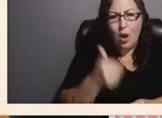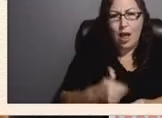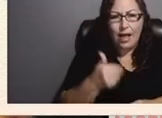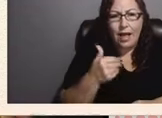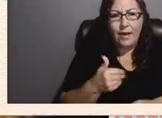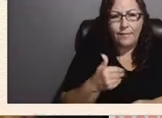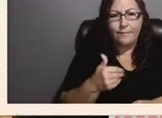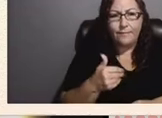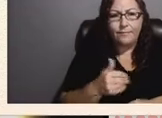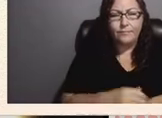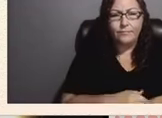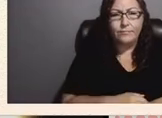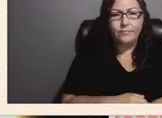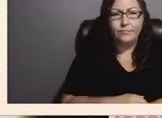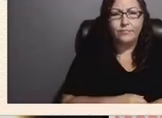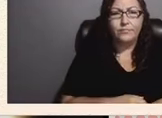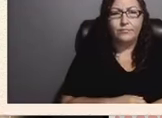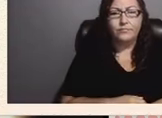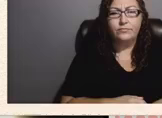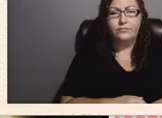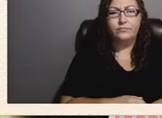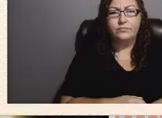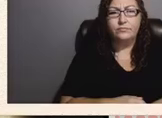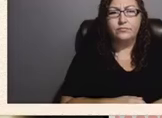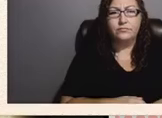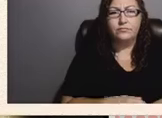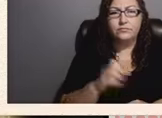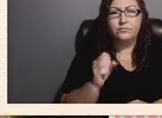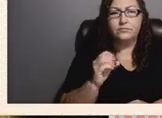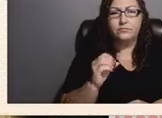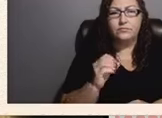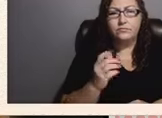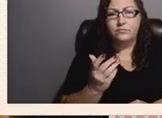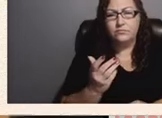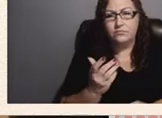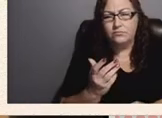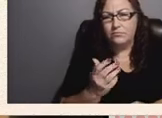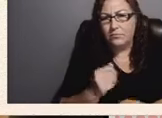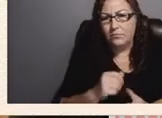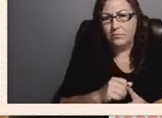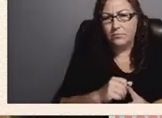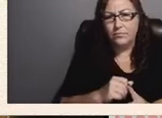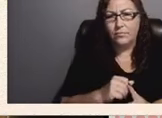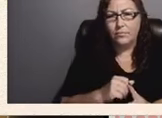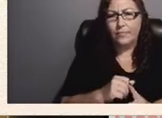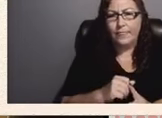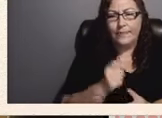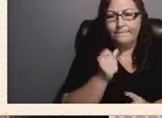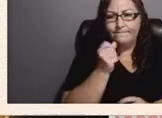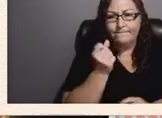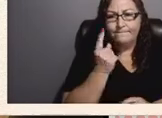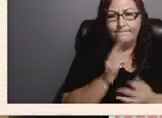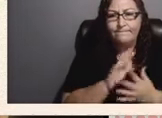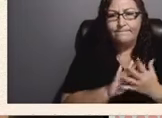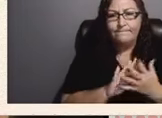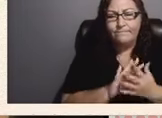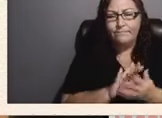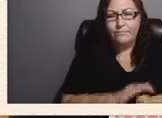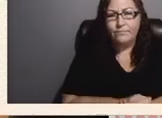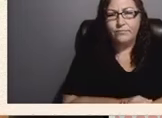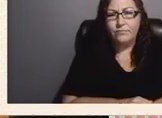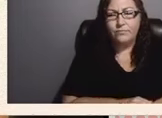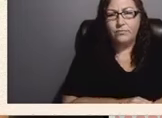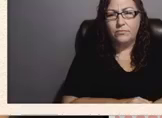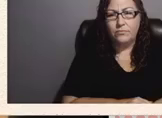up. Mhm. So I go talk to the parents. What the child did. So